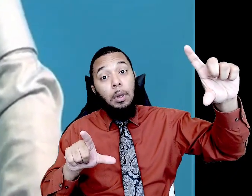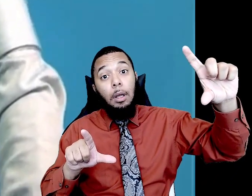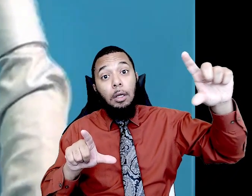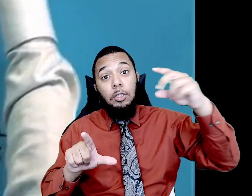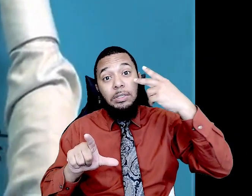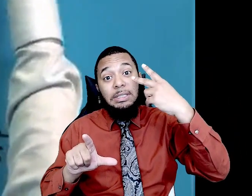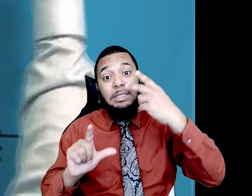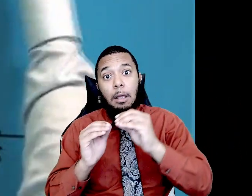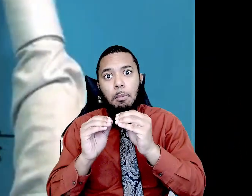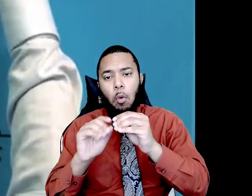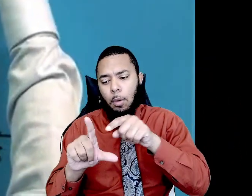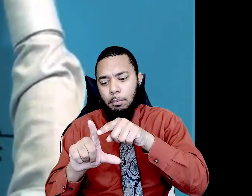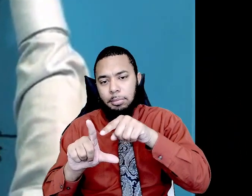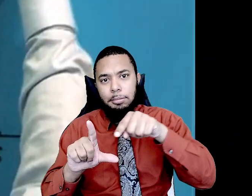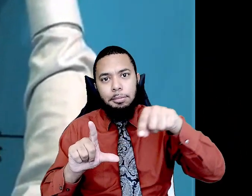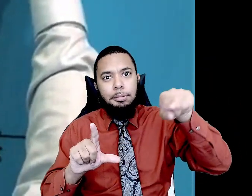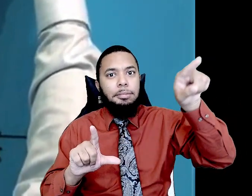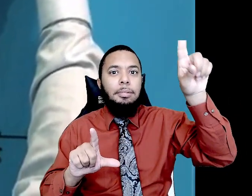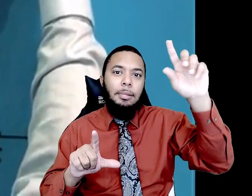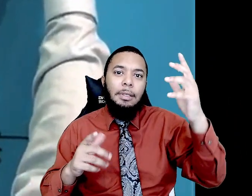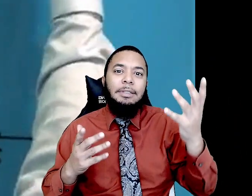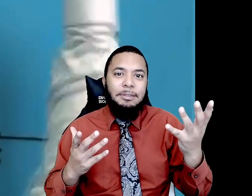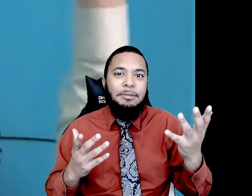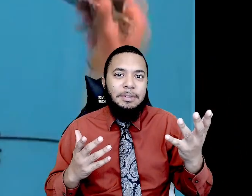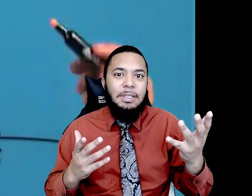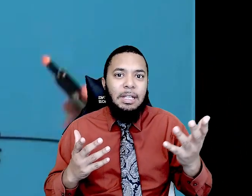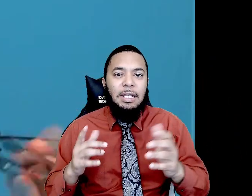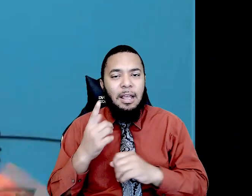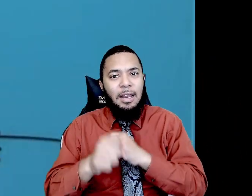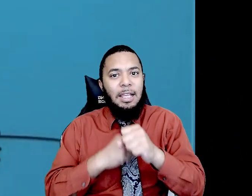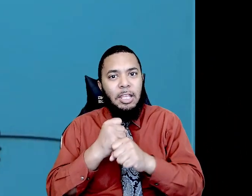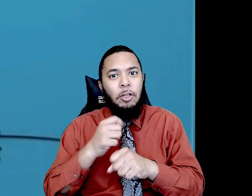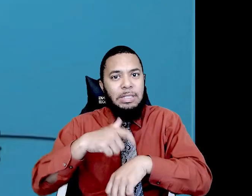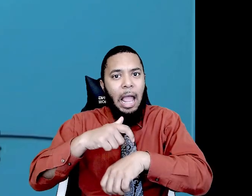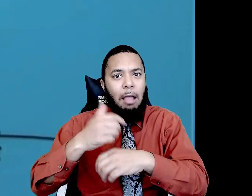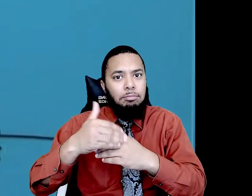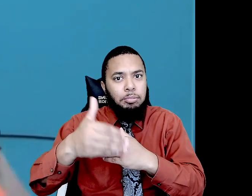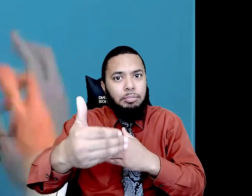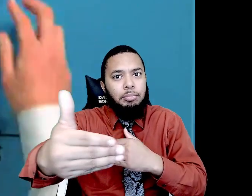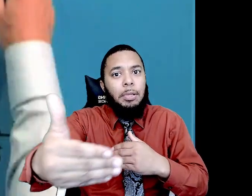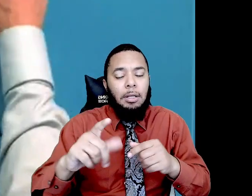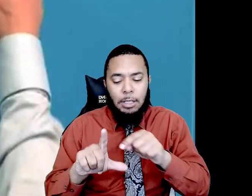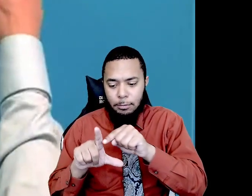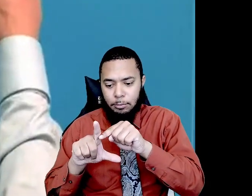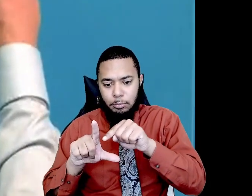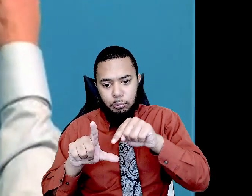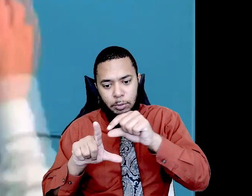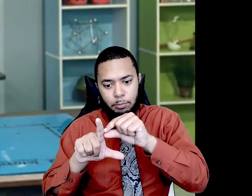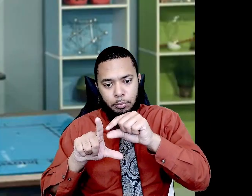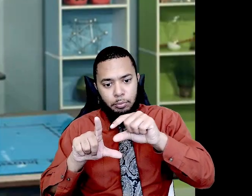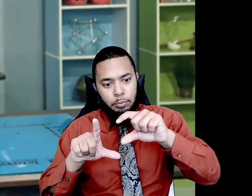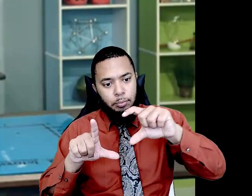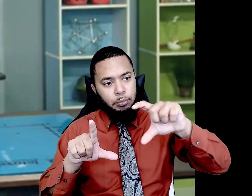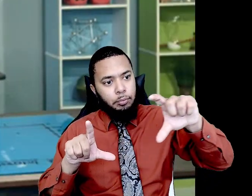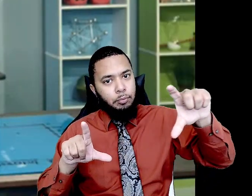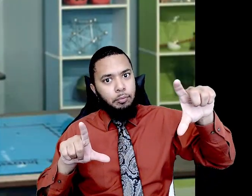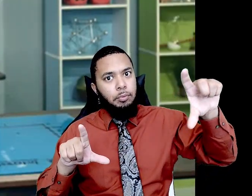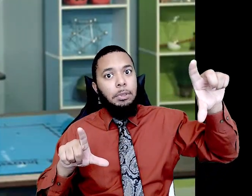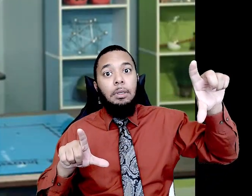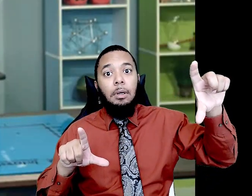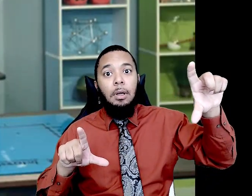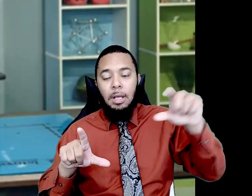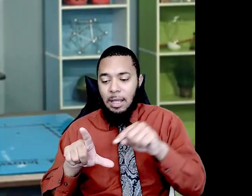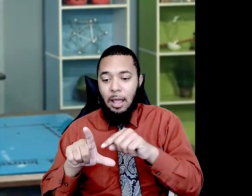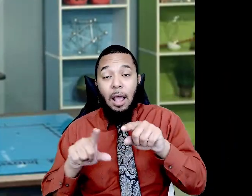you see, this starts to get more curvaceous as the years progress, which is really, really cool. The spread between the